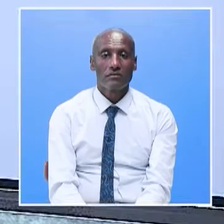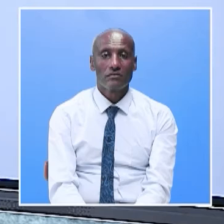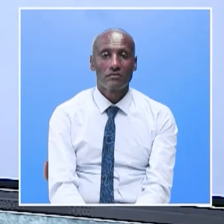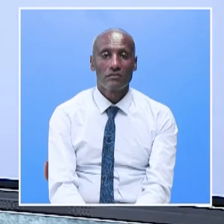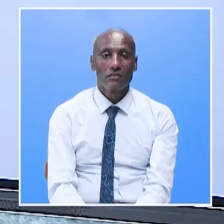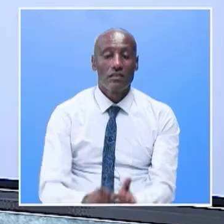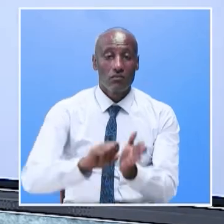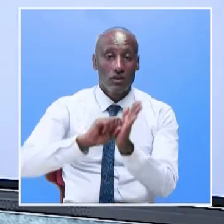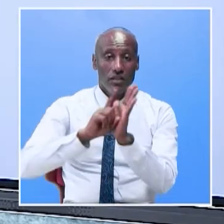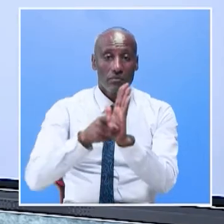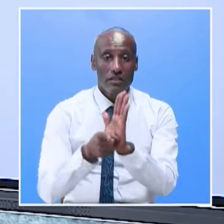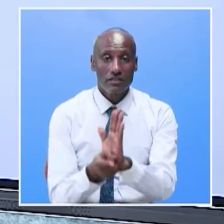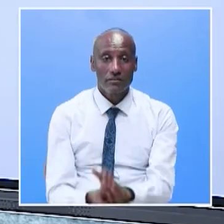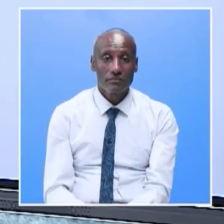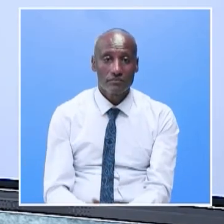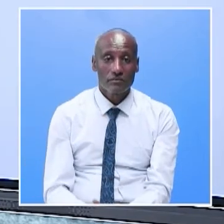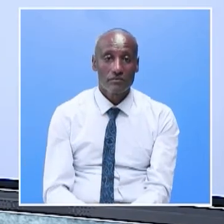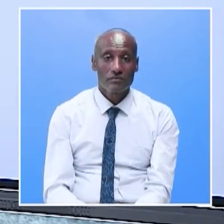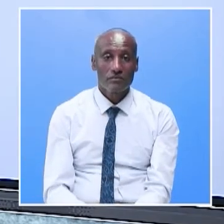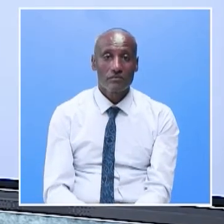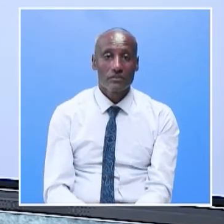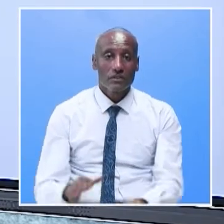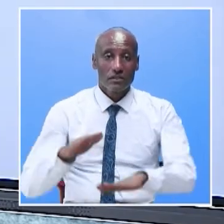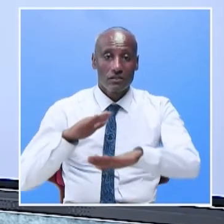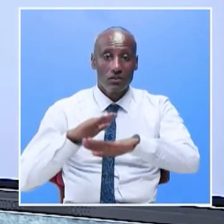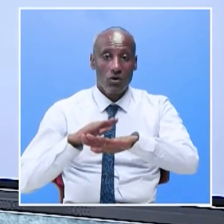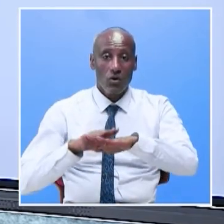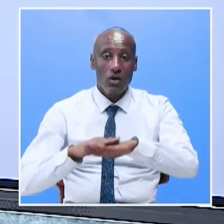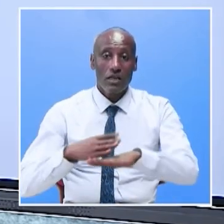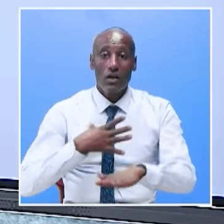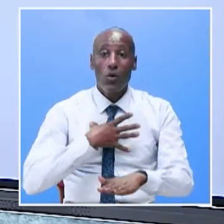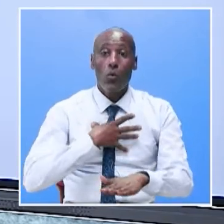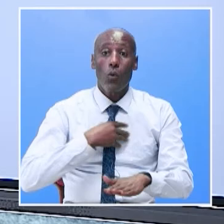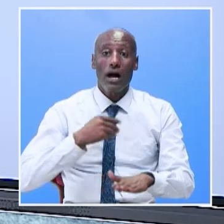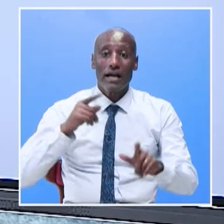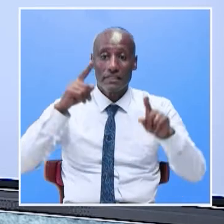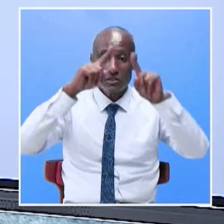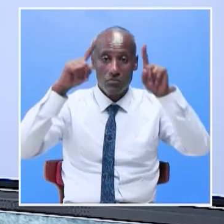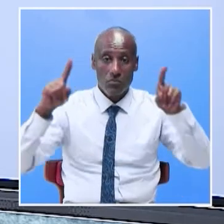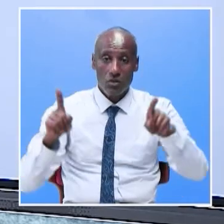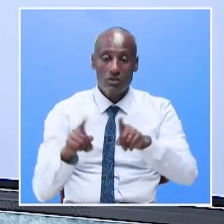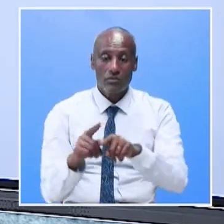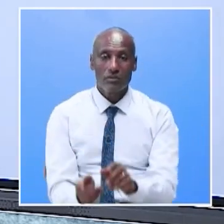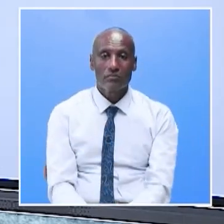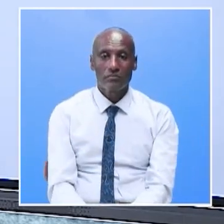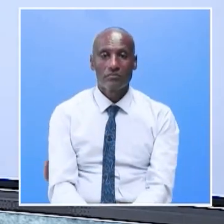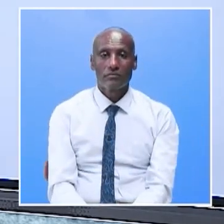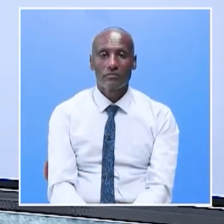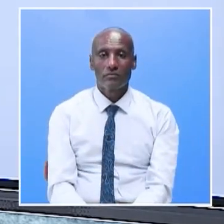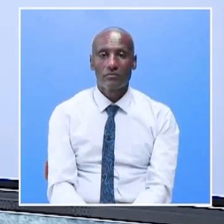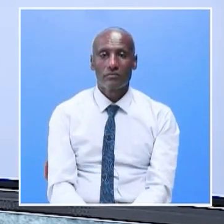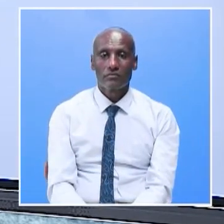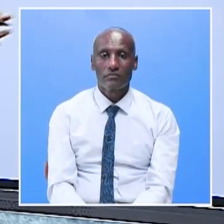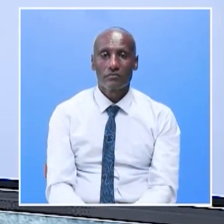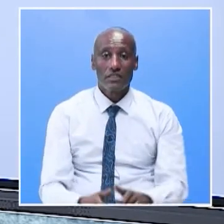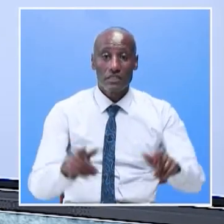like for example when we call surface on whiteboard, on whiteboard, like for example this is